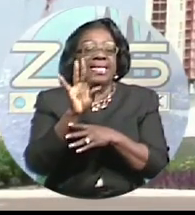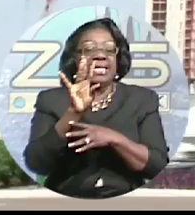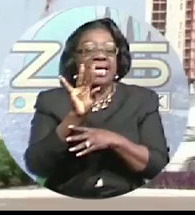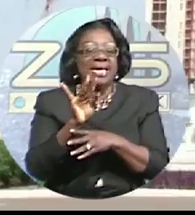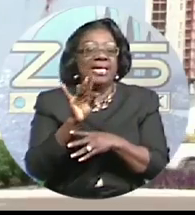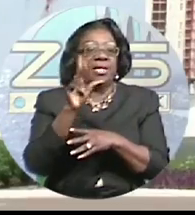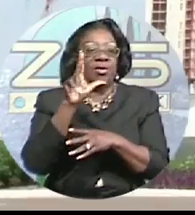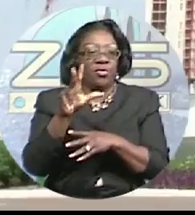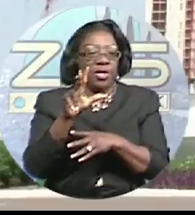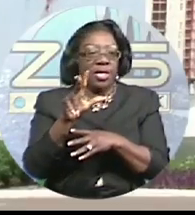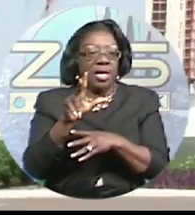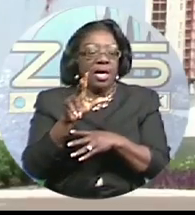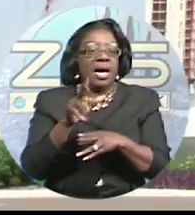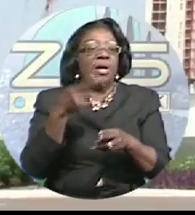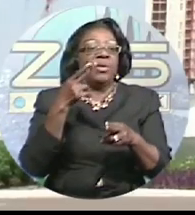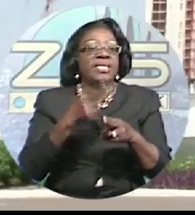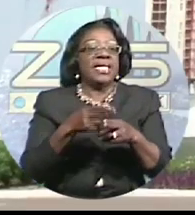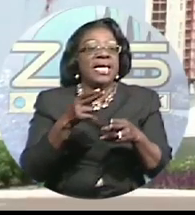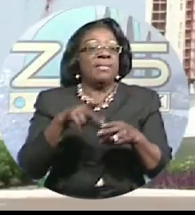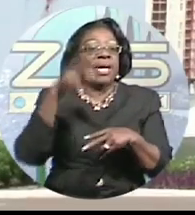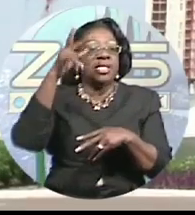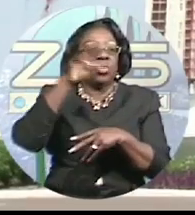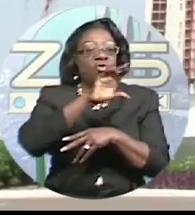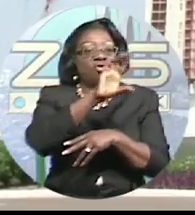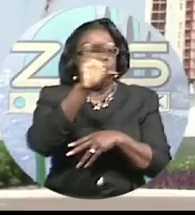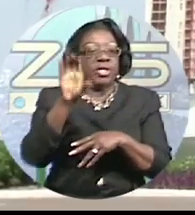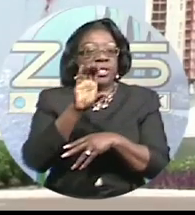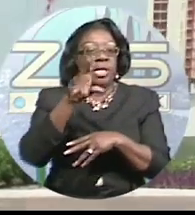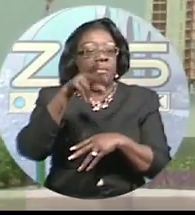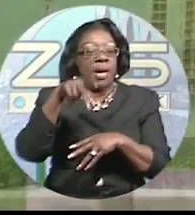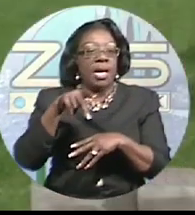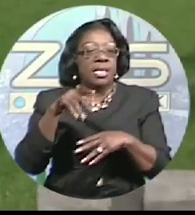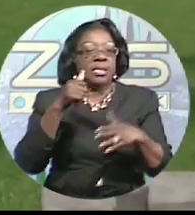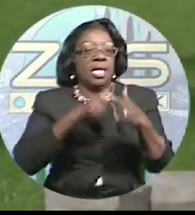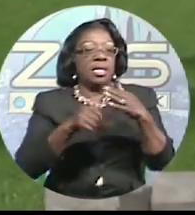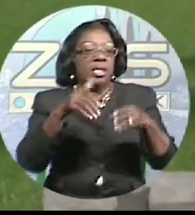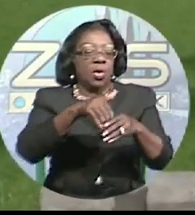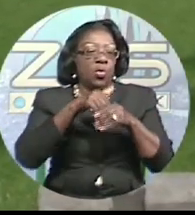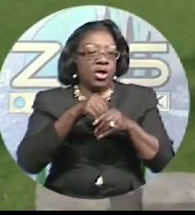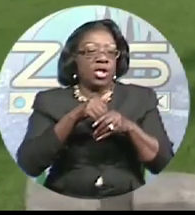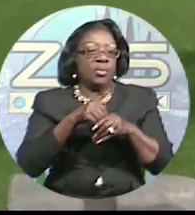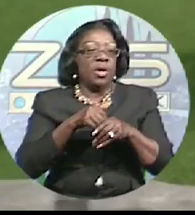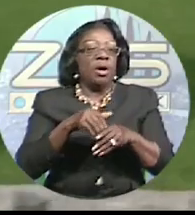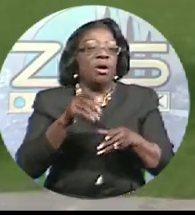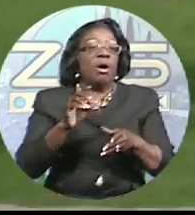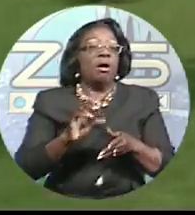and was rebranded as the Crystal Palace in 1988 under the ownership of Carnival Cruise